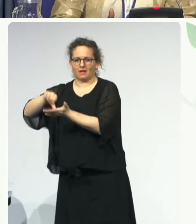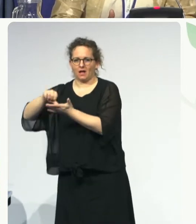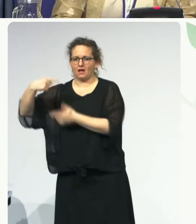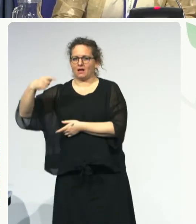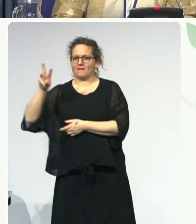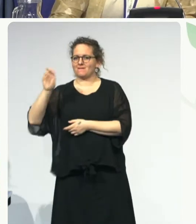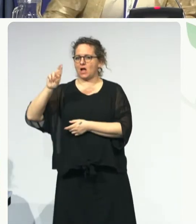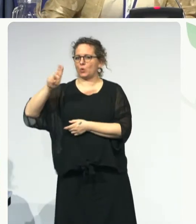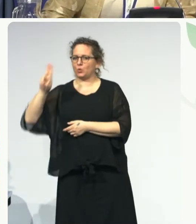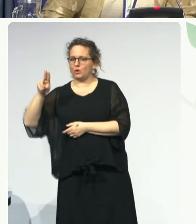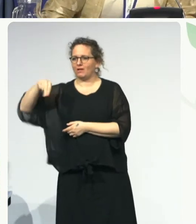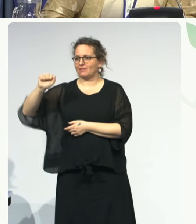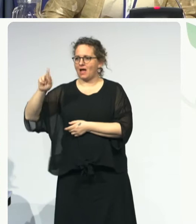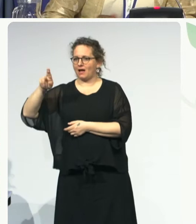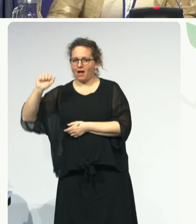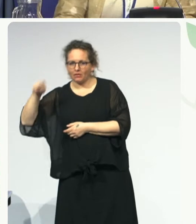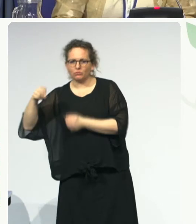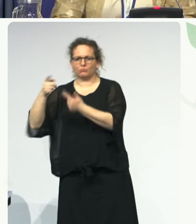children with disabilities.